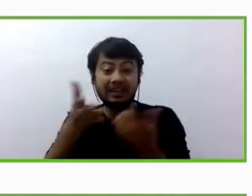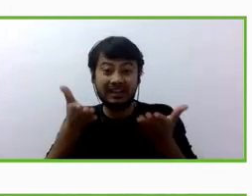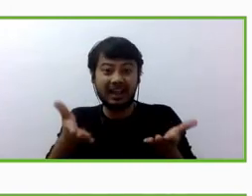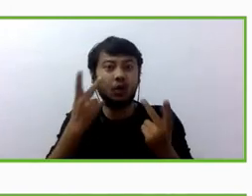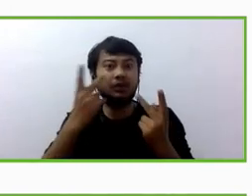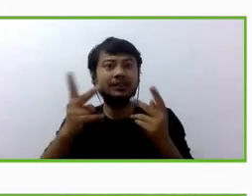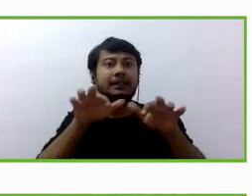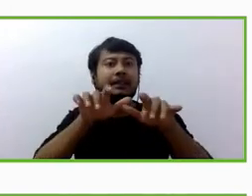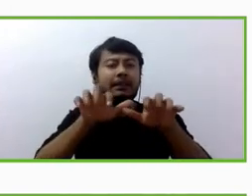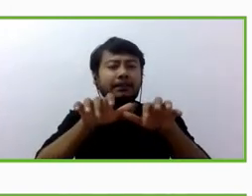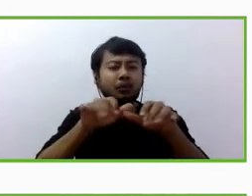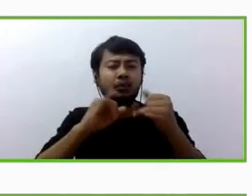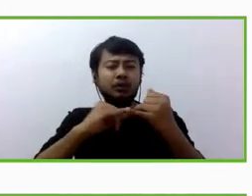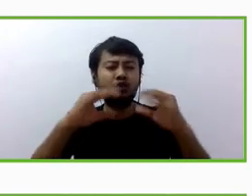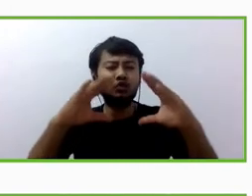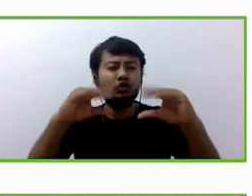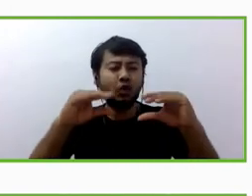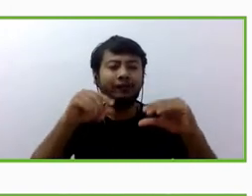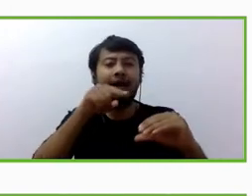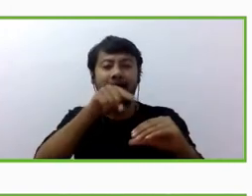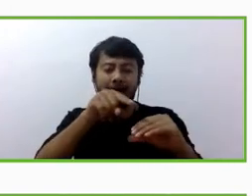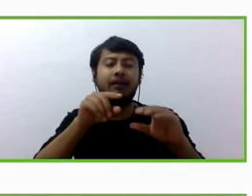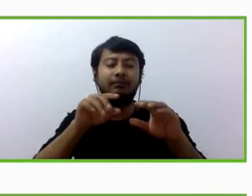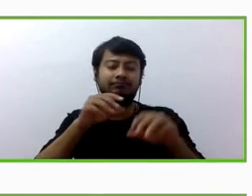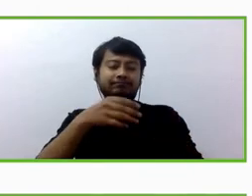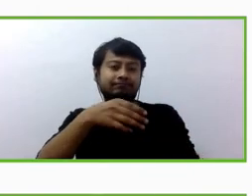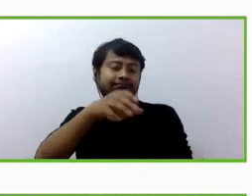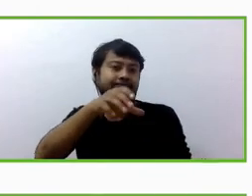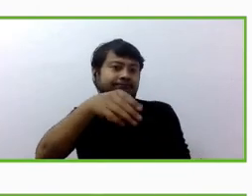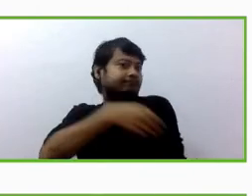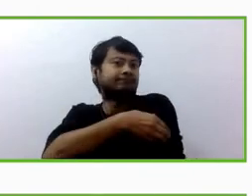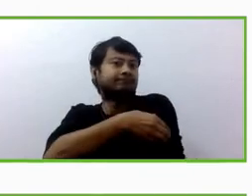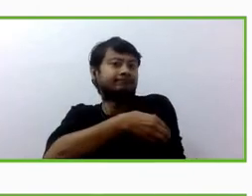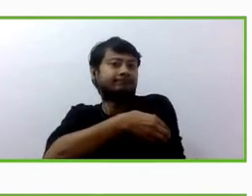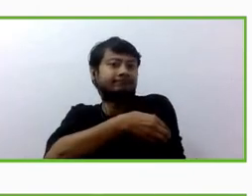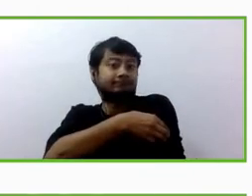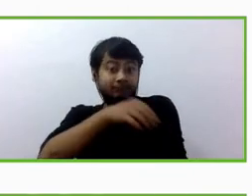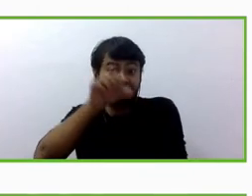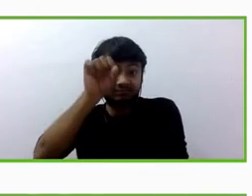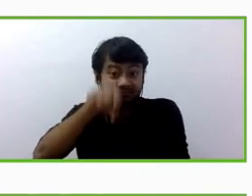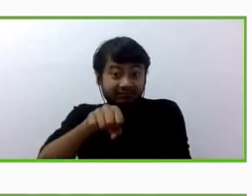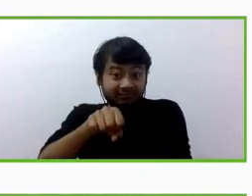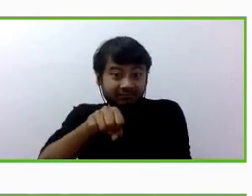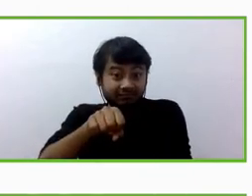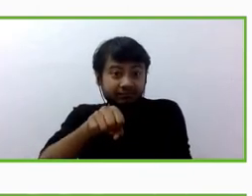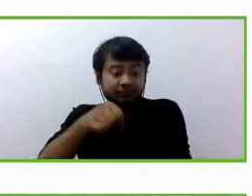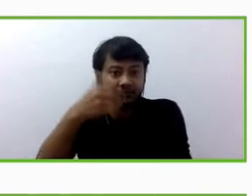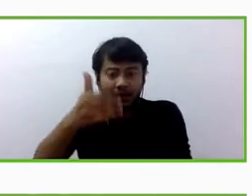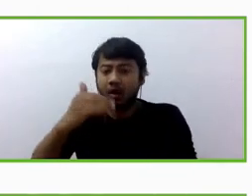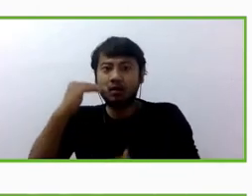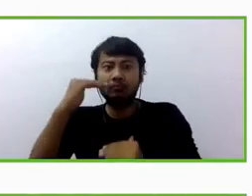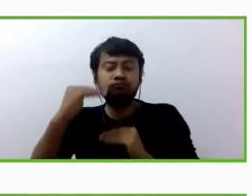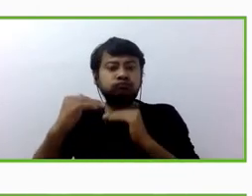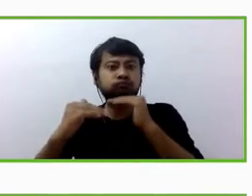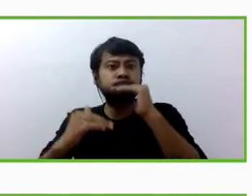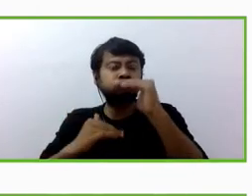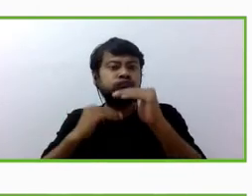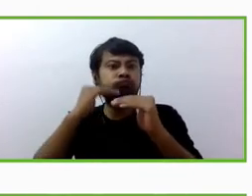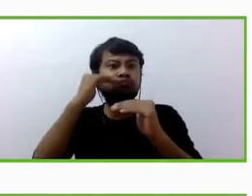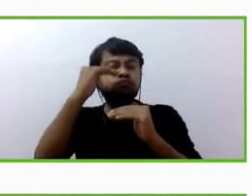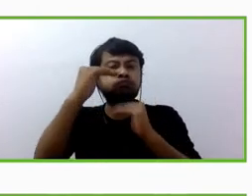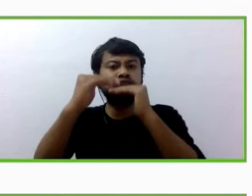is incredibly enabling, and we've seen that power get more and more, you know, grow more and more over time. Moore's